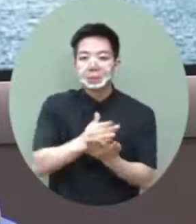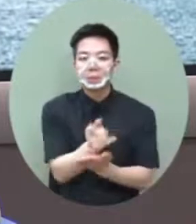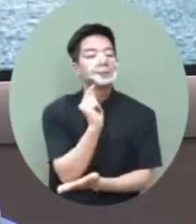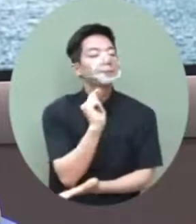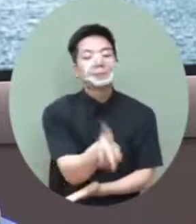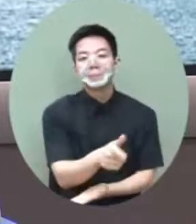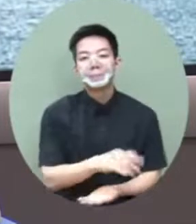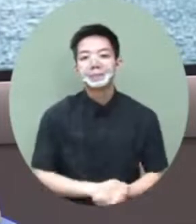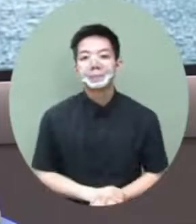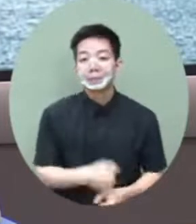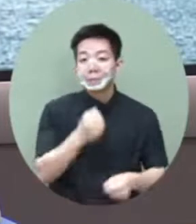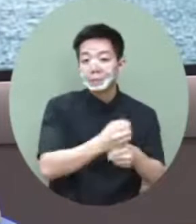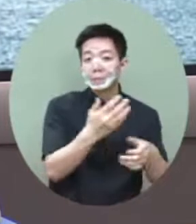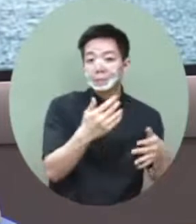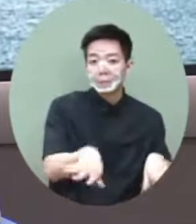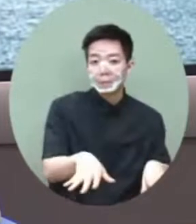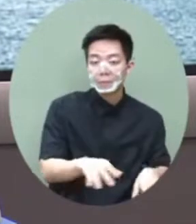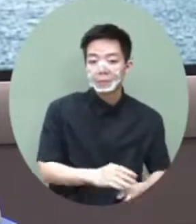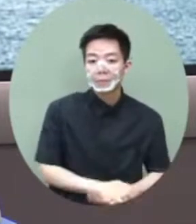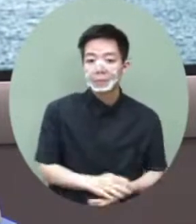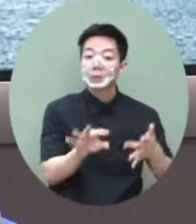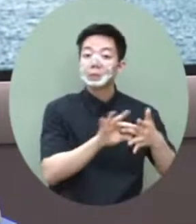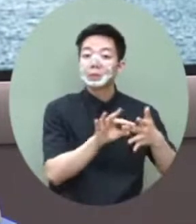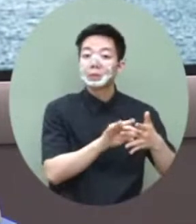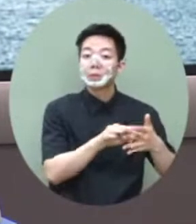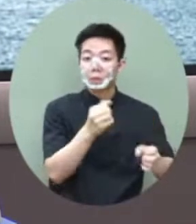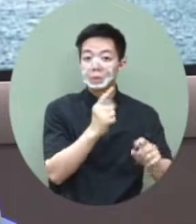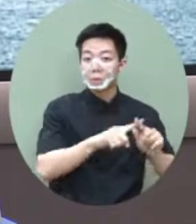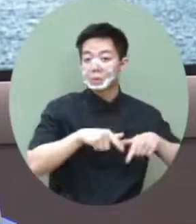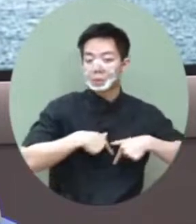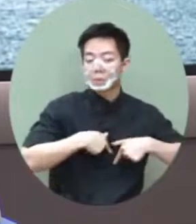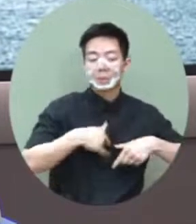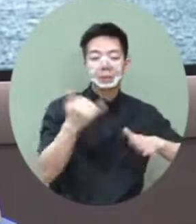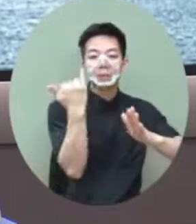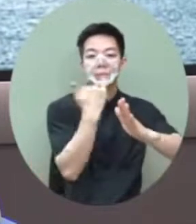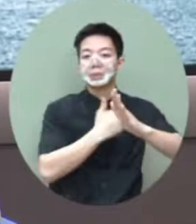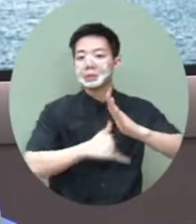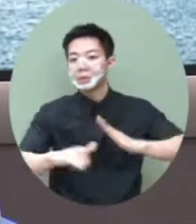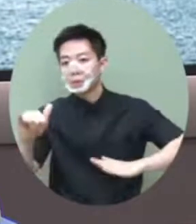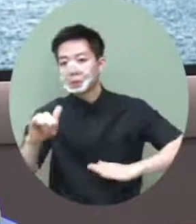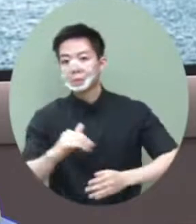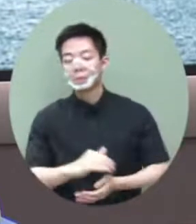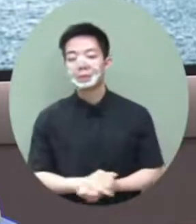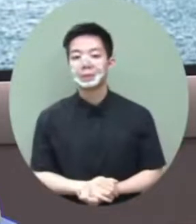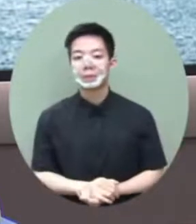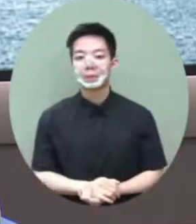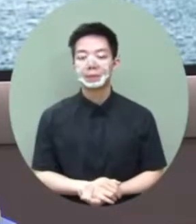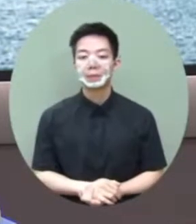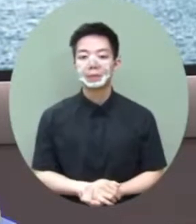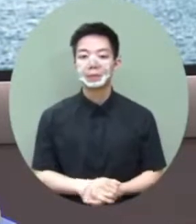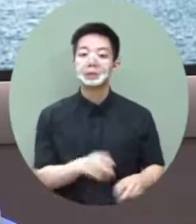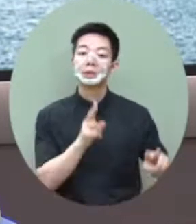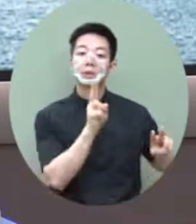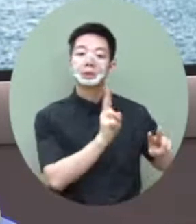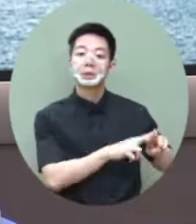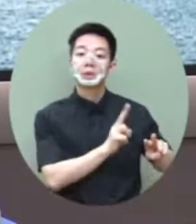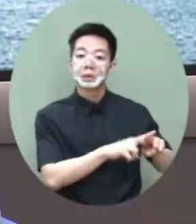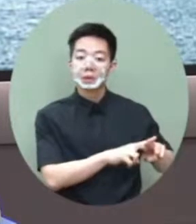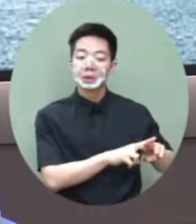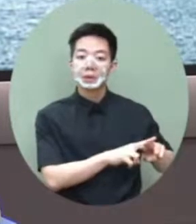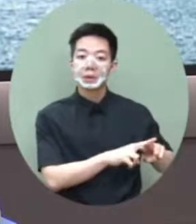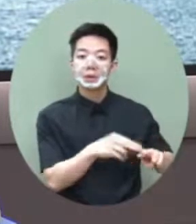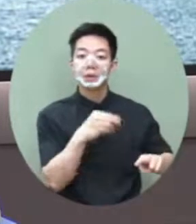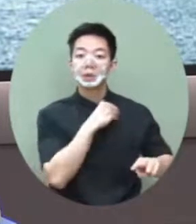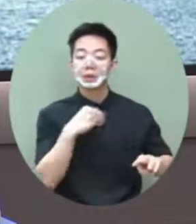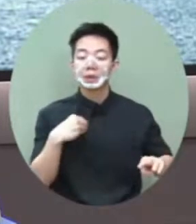for 4 hours wearing the protective gear. They will not take any rest or drink or eat.